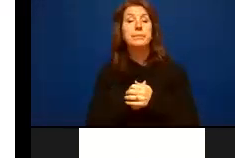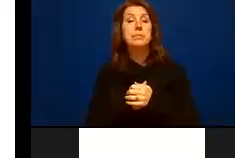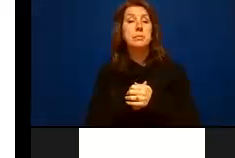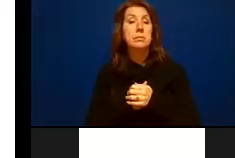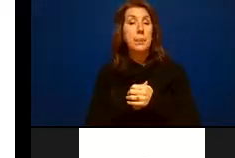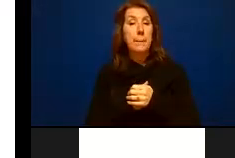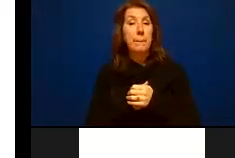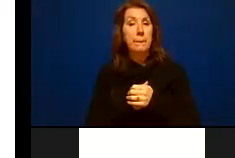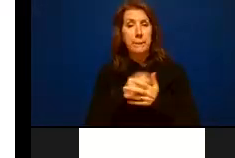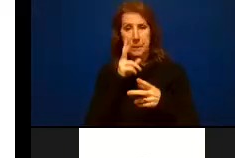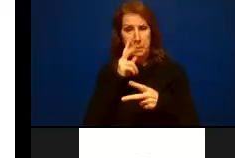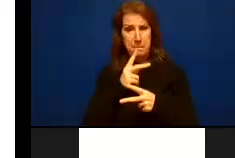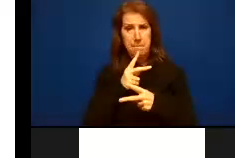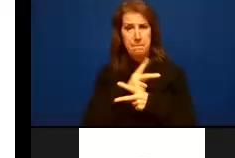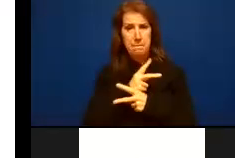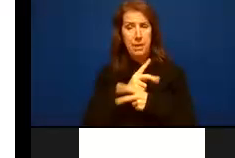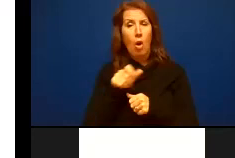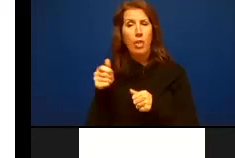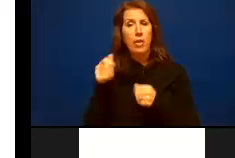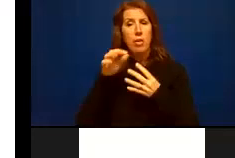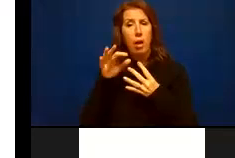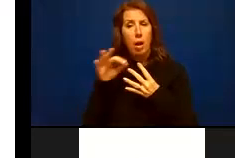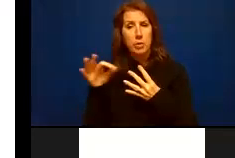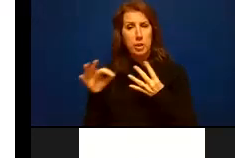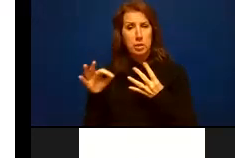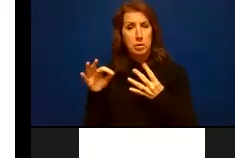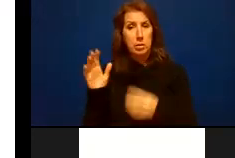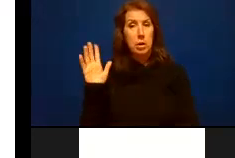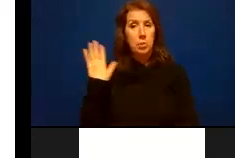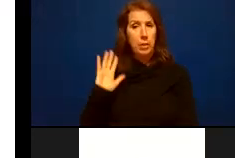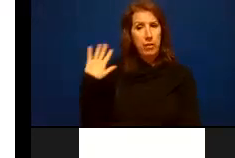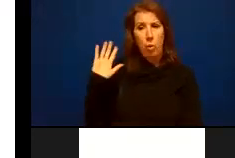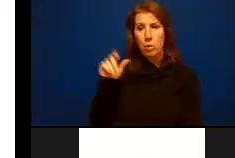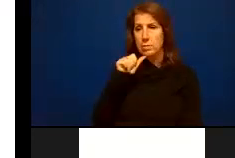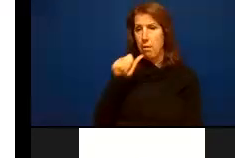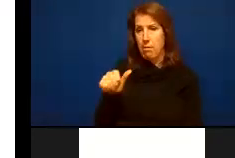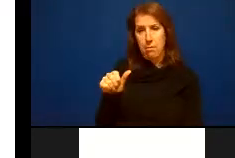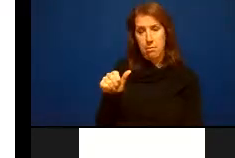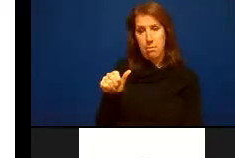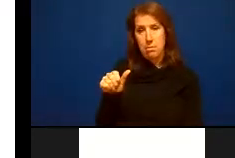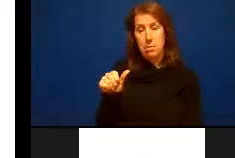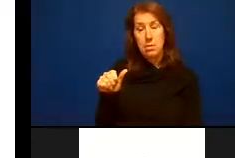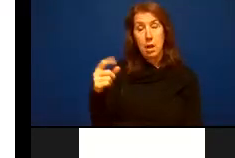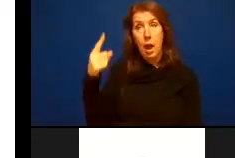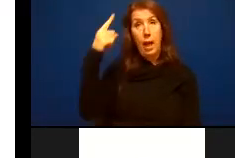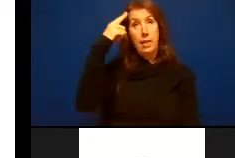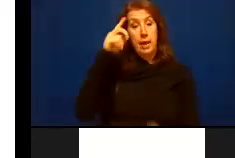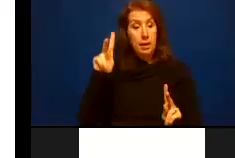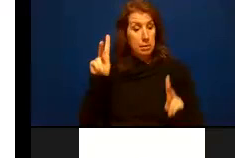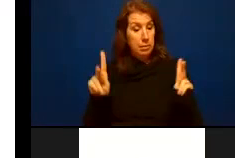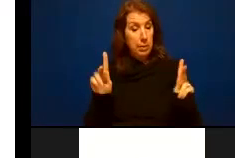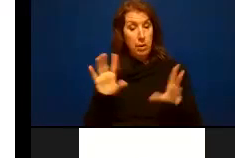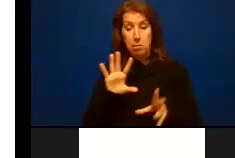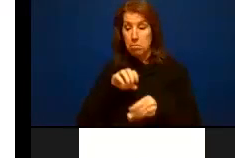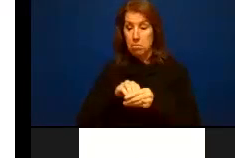exploring options that weren't necessarily explored before. I think people being more active